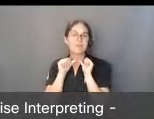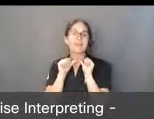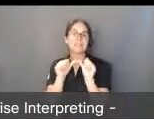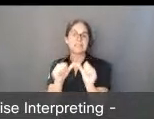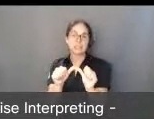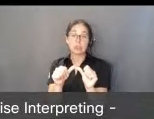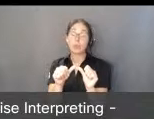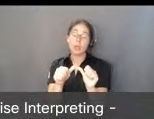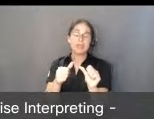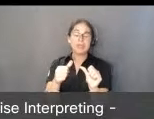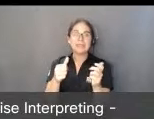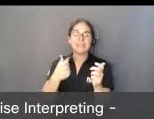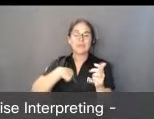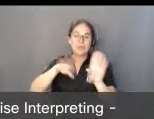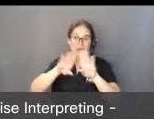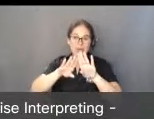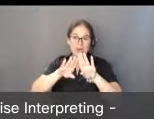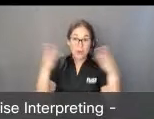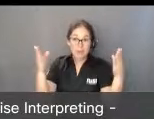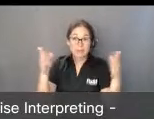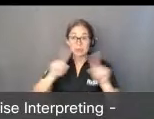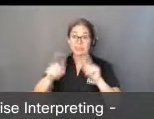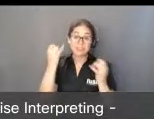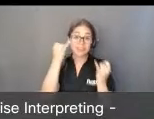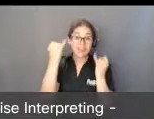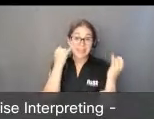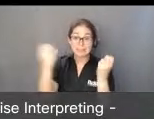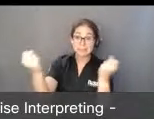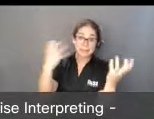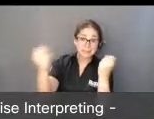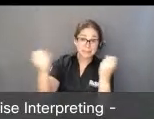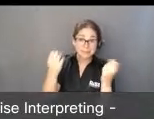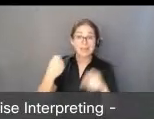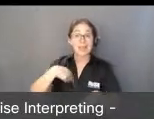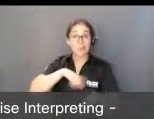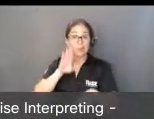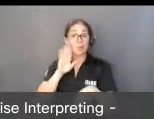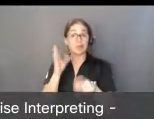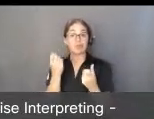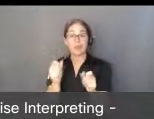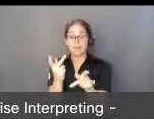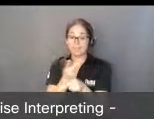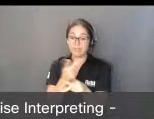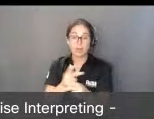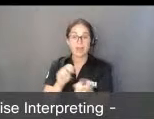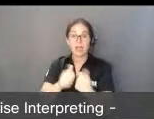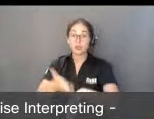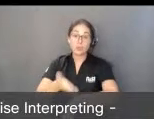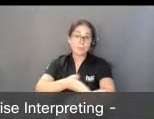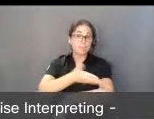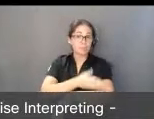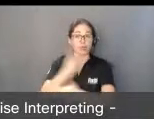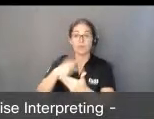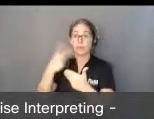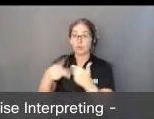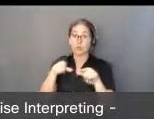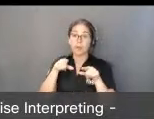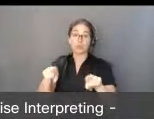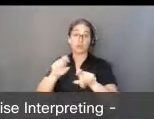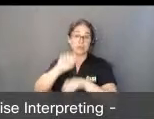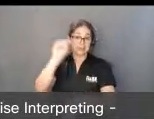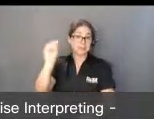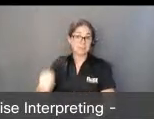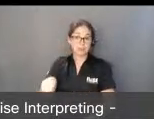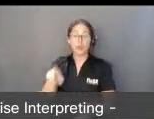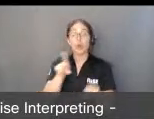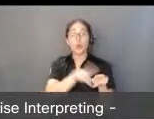to ideas as well, and we will continue to work through that to improve the program throughout the semester, as well as